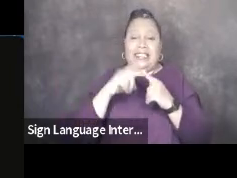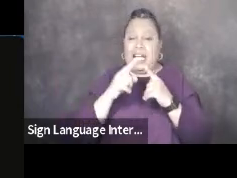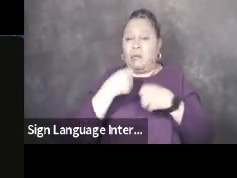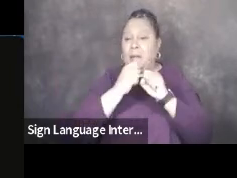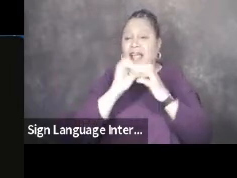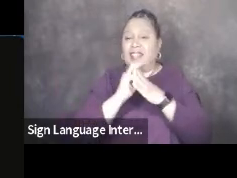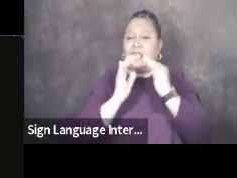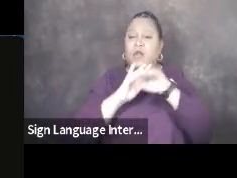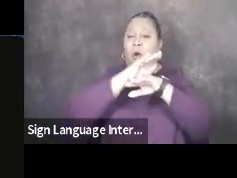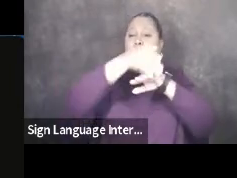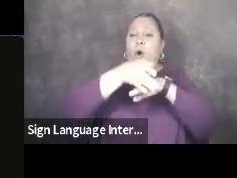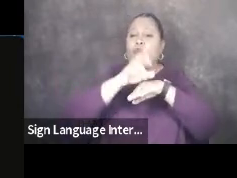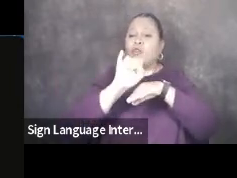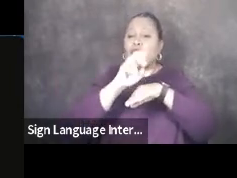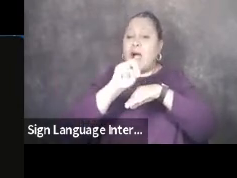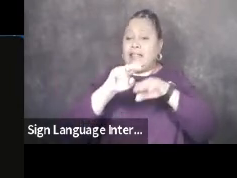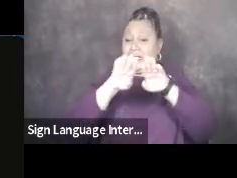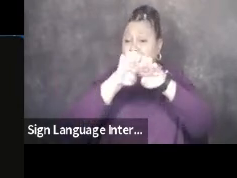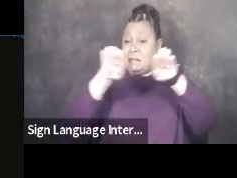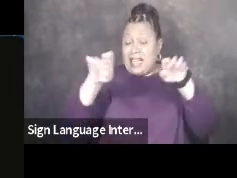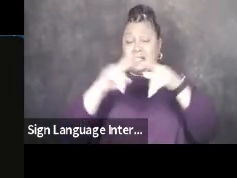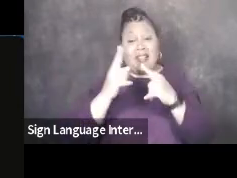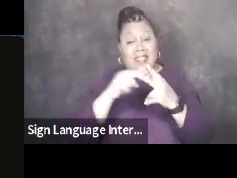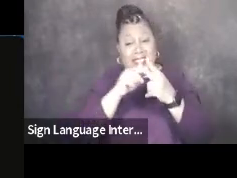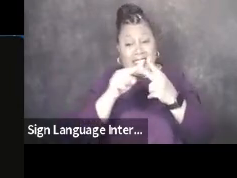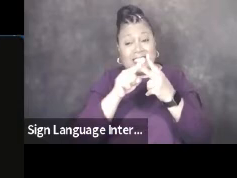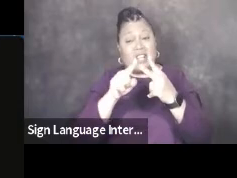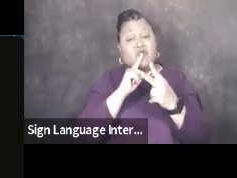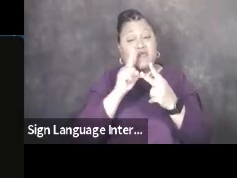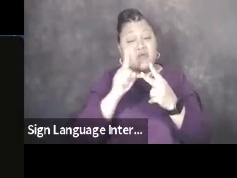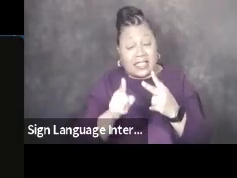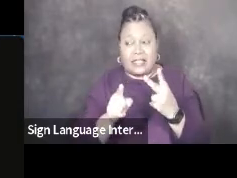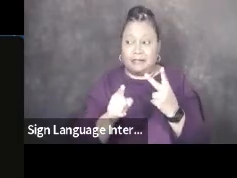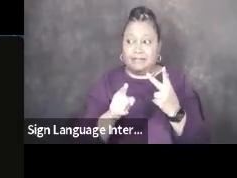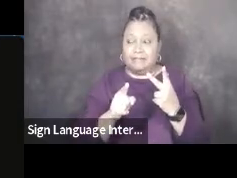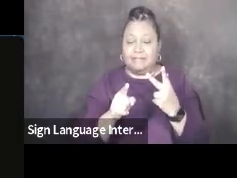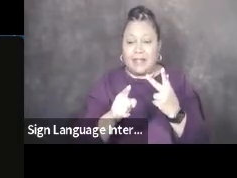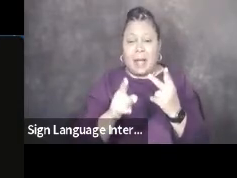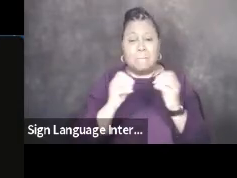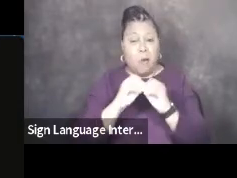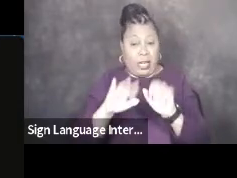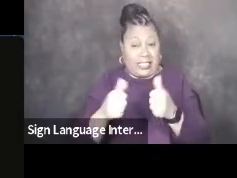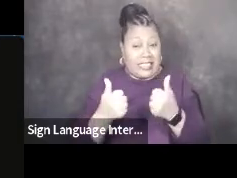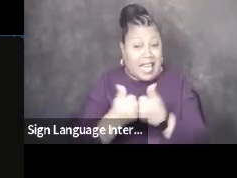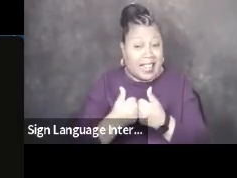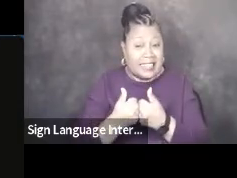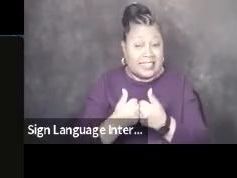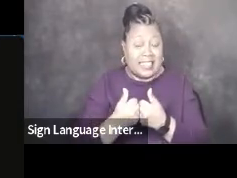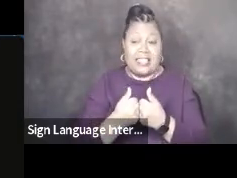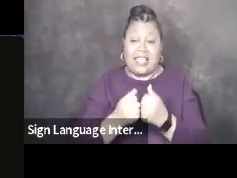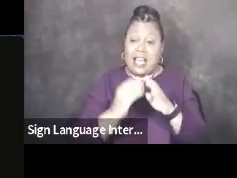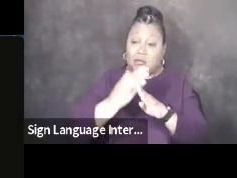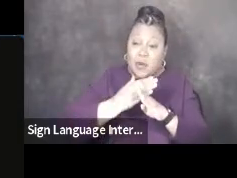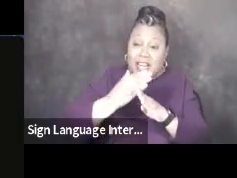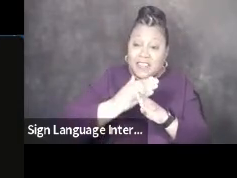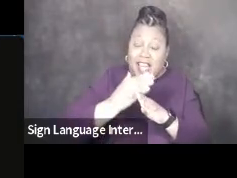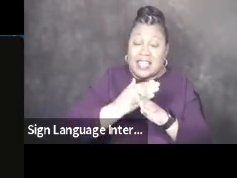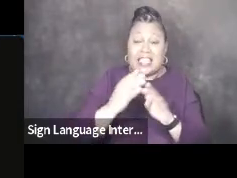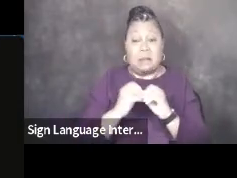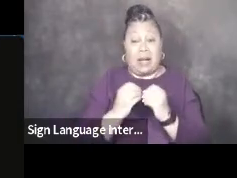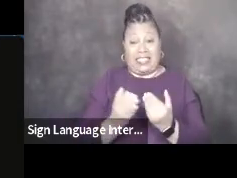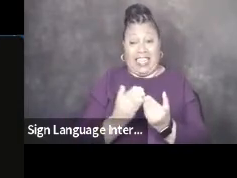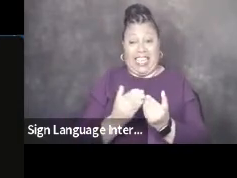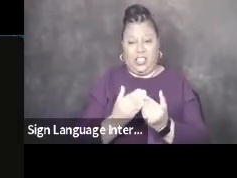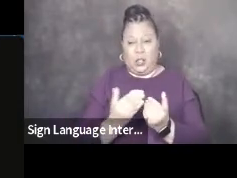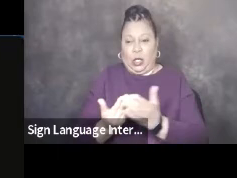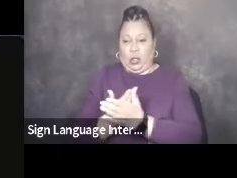that overrun space. But again, these are much more challenging in renovations, much easier in a